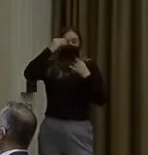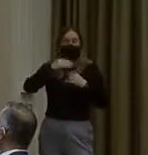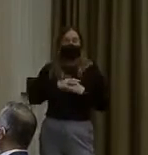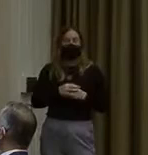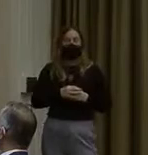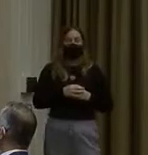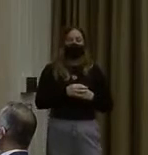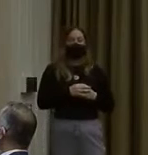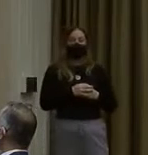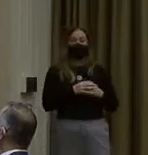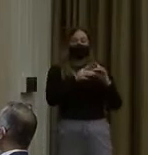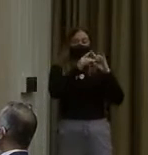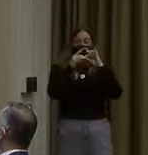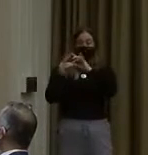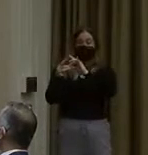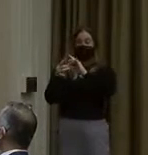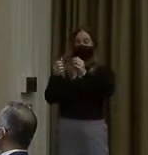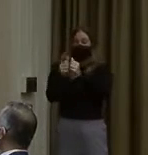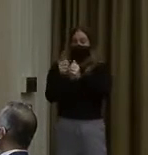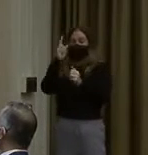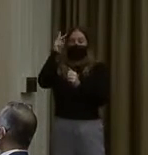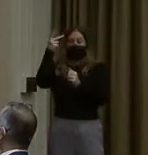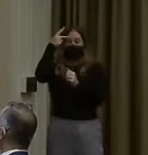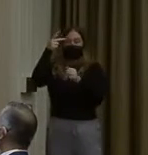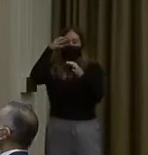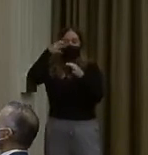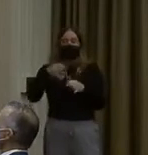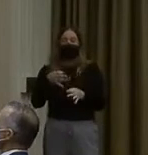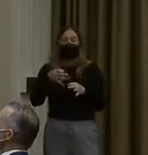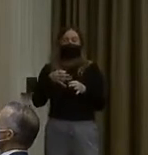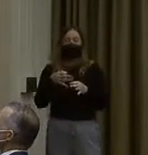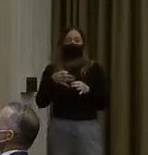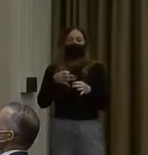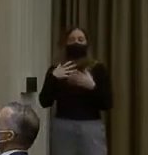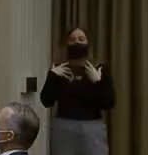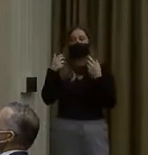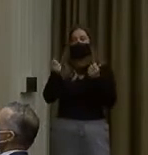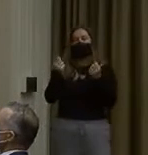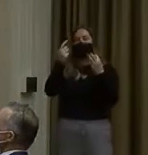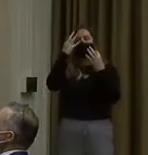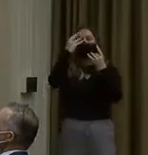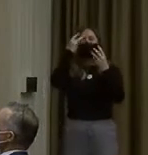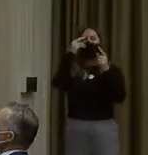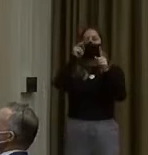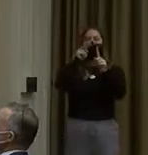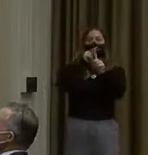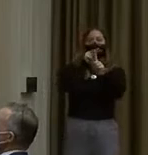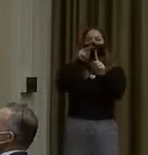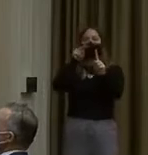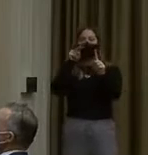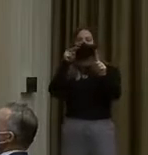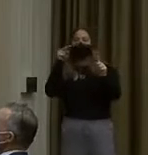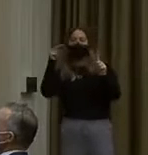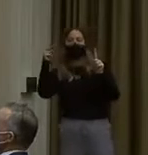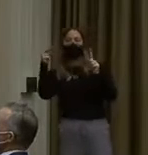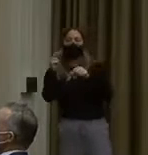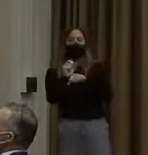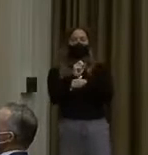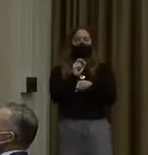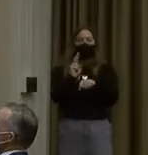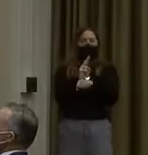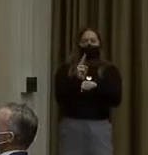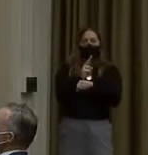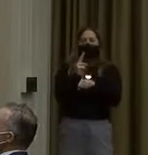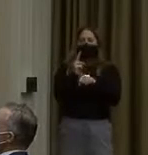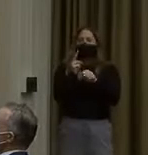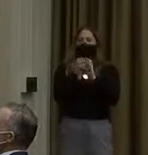the political determinants of health, so we'll kind of see some of that. But thinking about lenses that we can use as mechanisms for